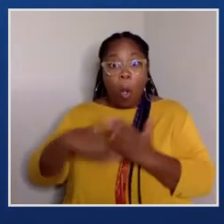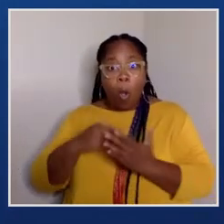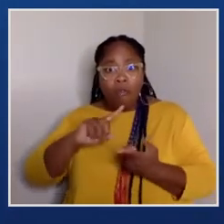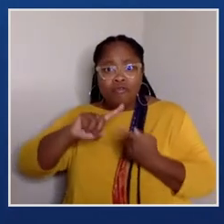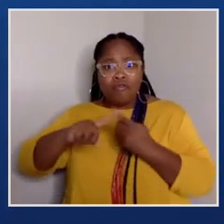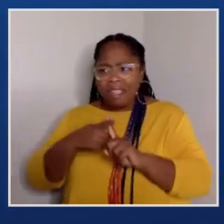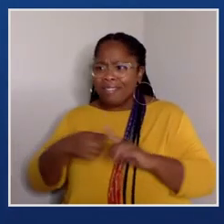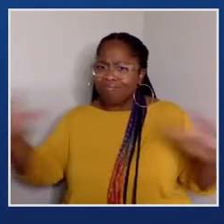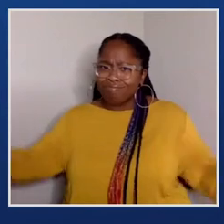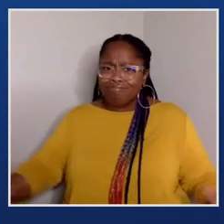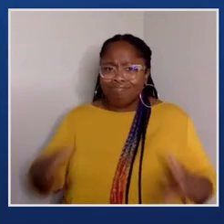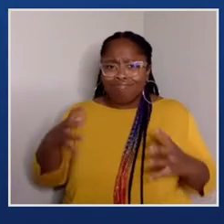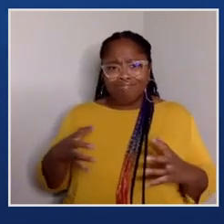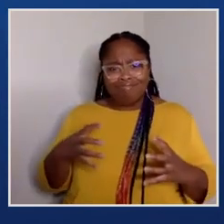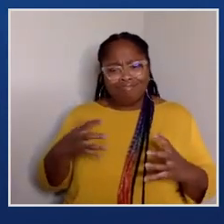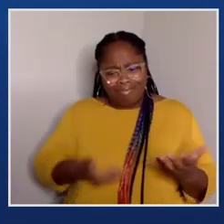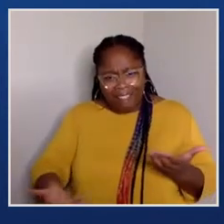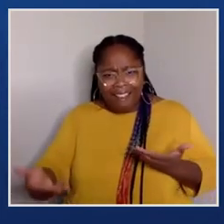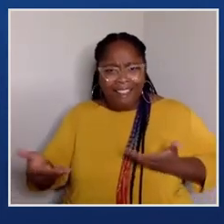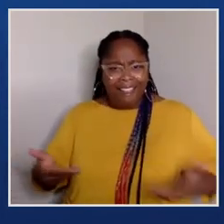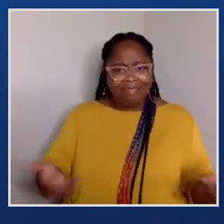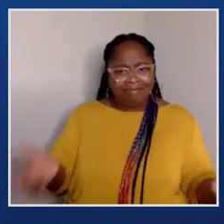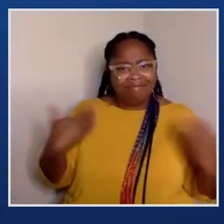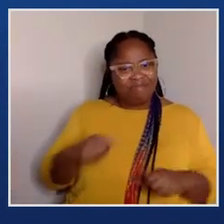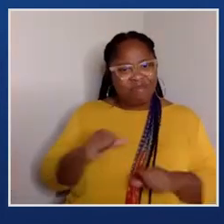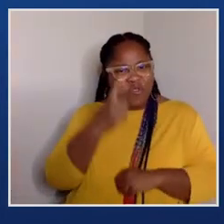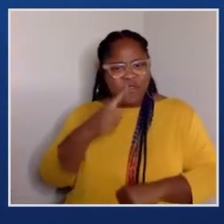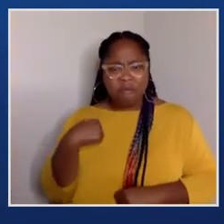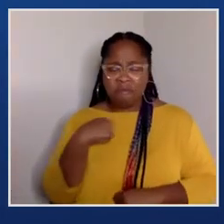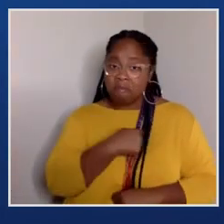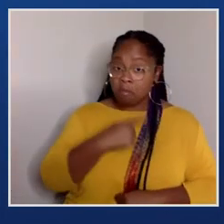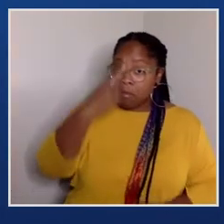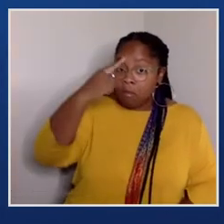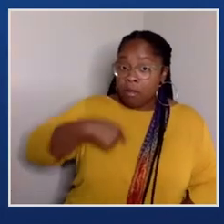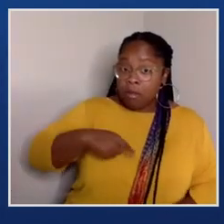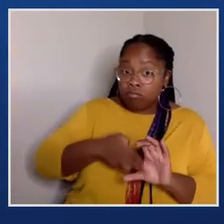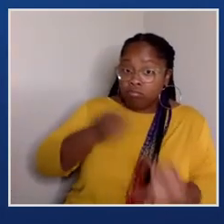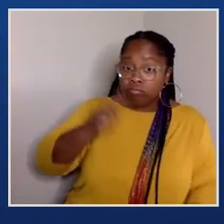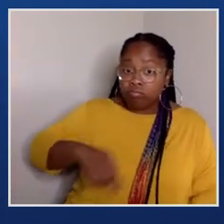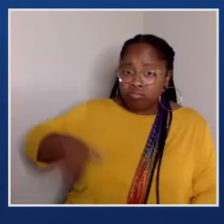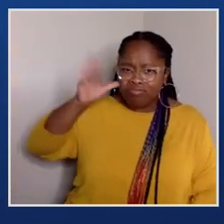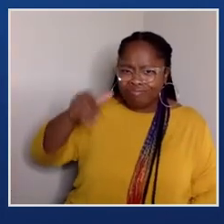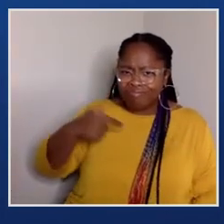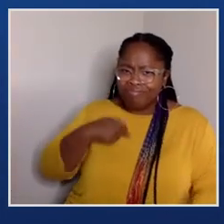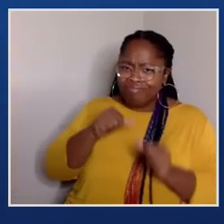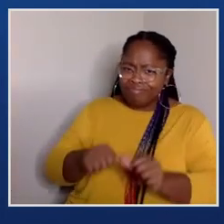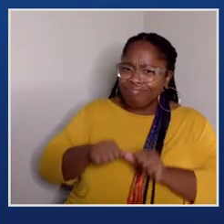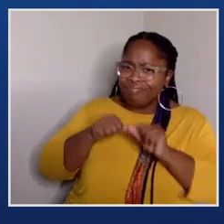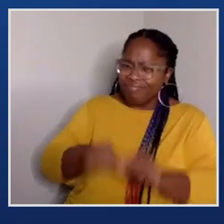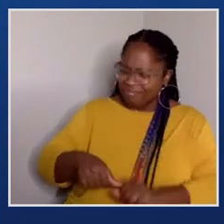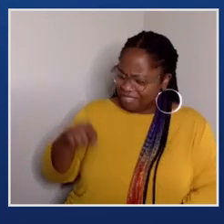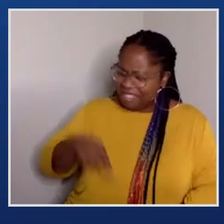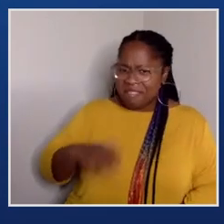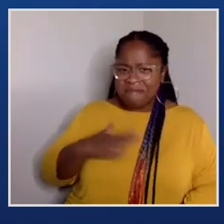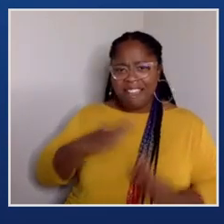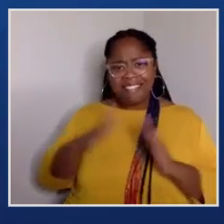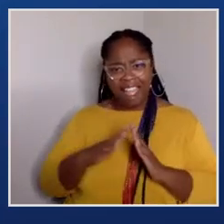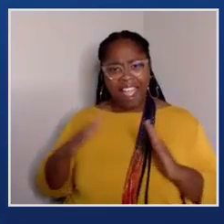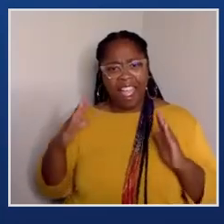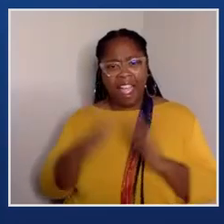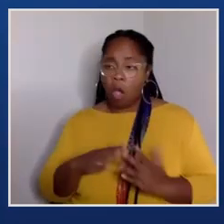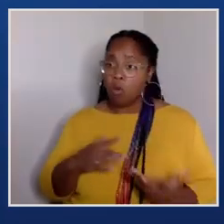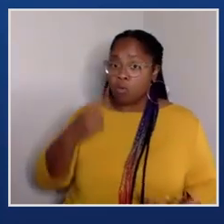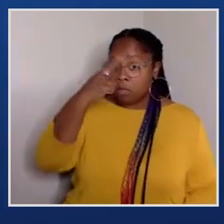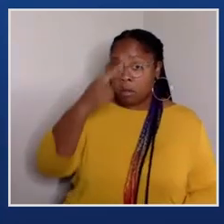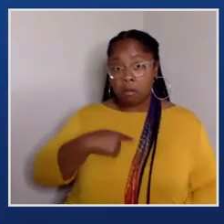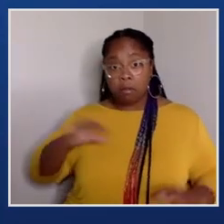cannot slow down. Hey, I won't stop now. And you know this is my town. Take the block, make it hot now. 143rd